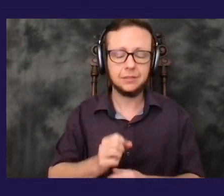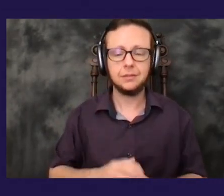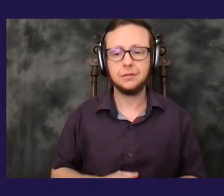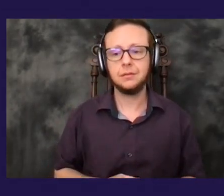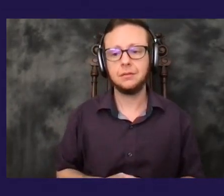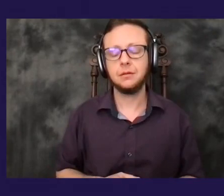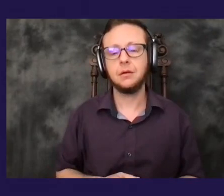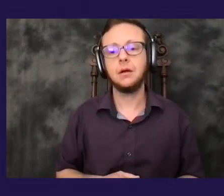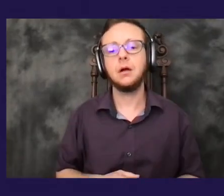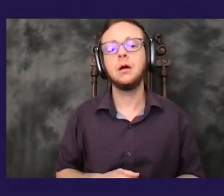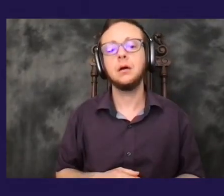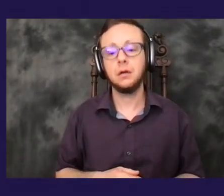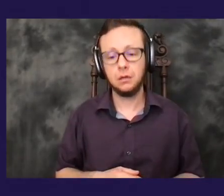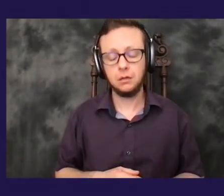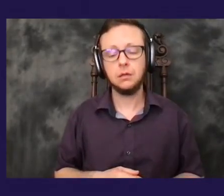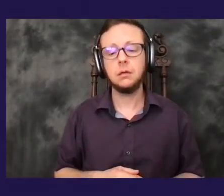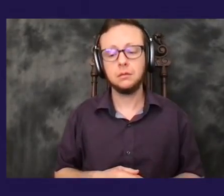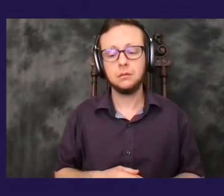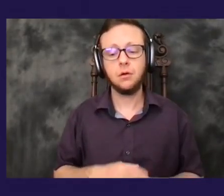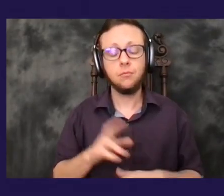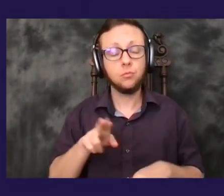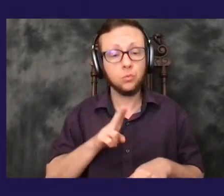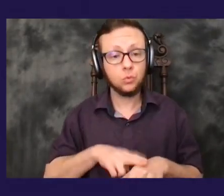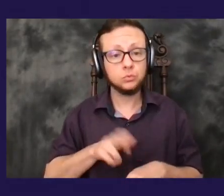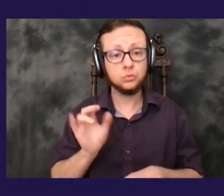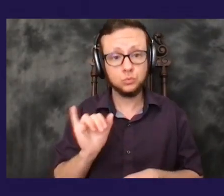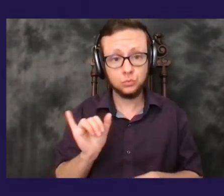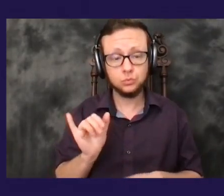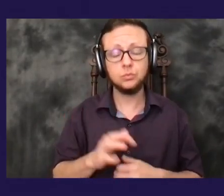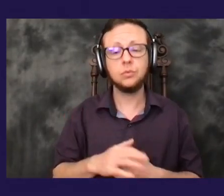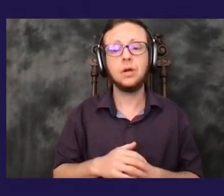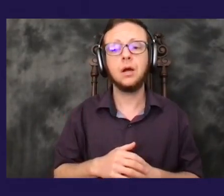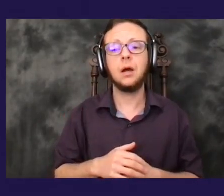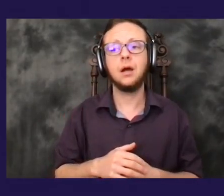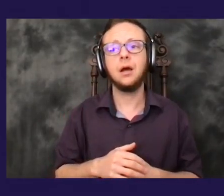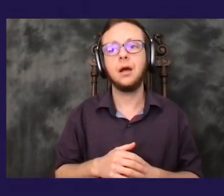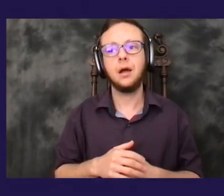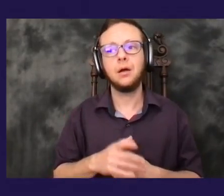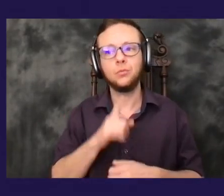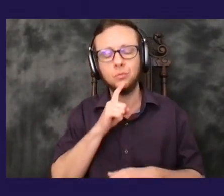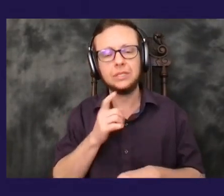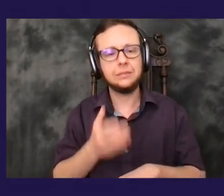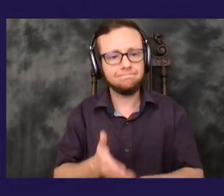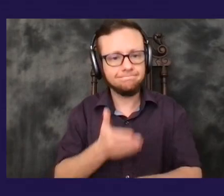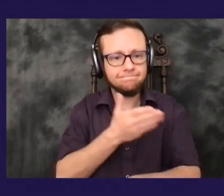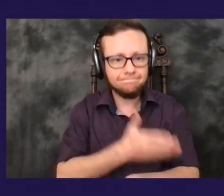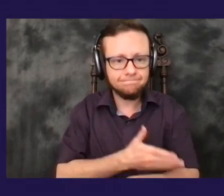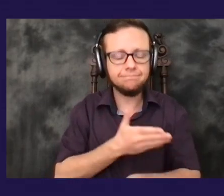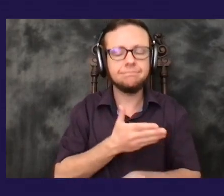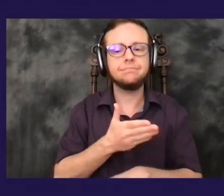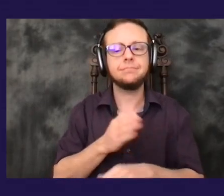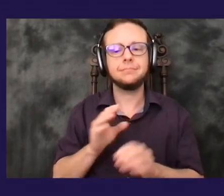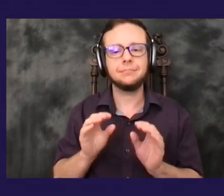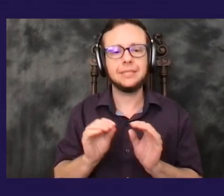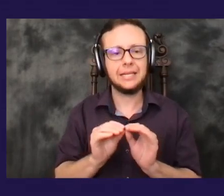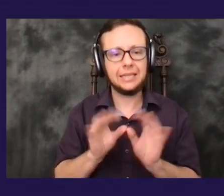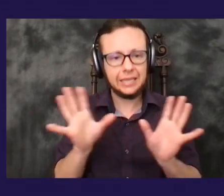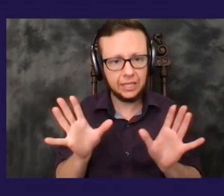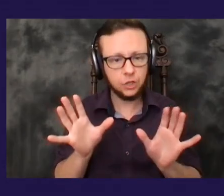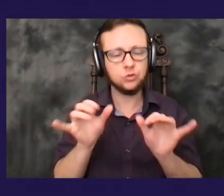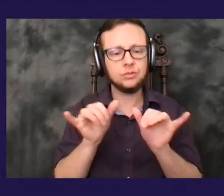And then of course, getting much better at clearly,